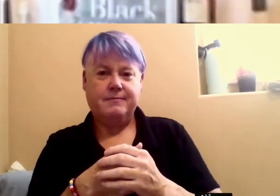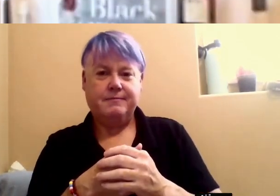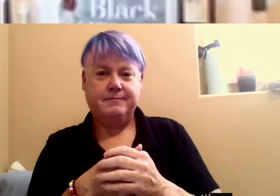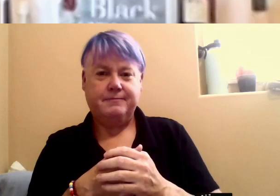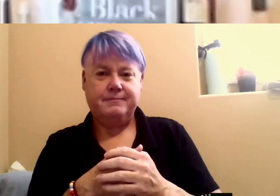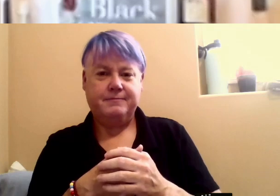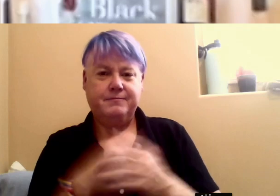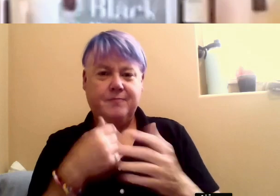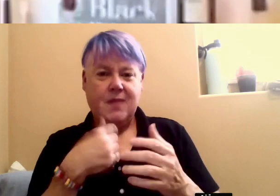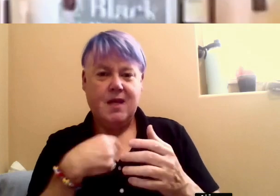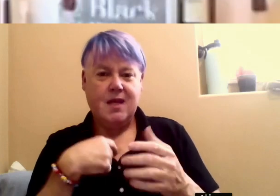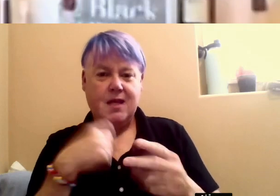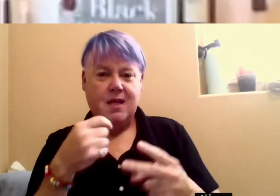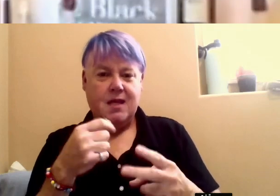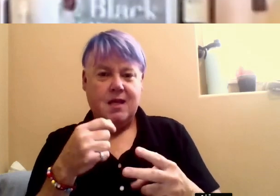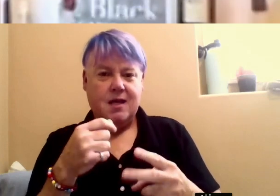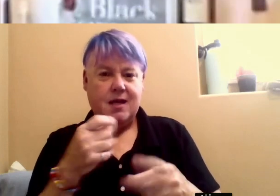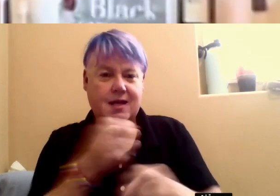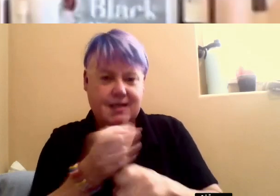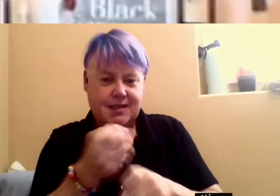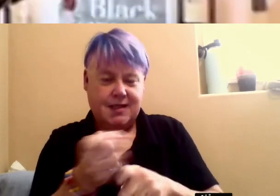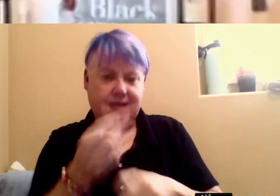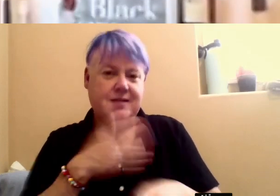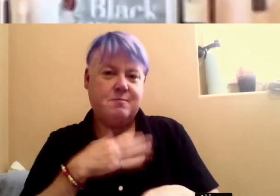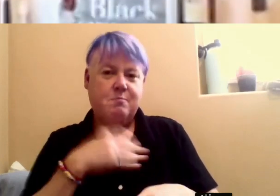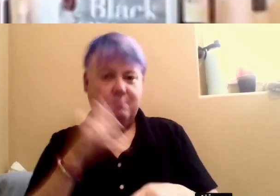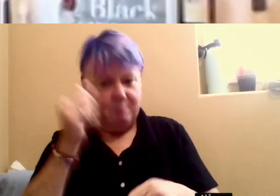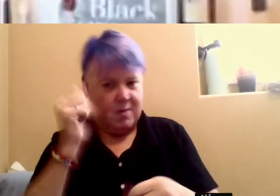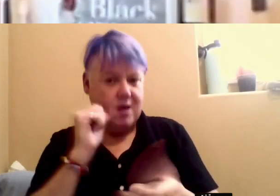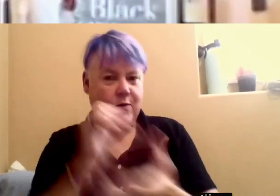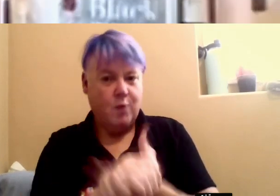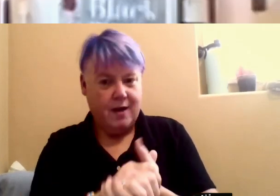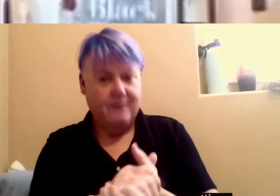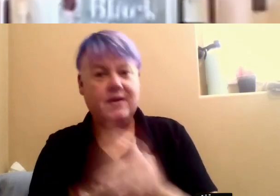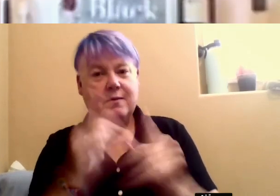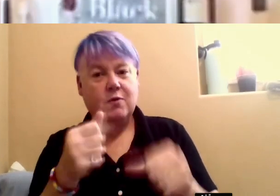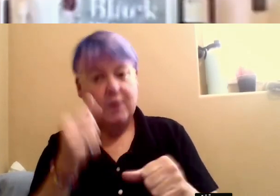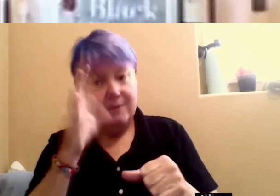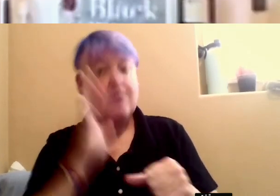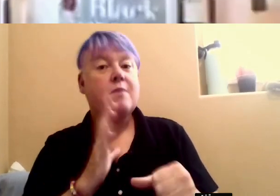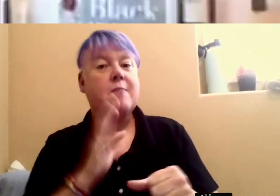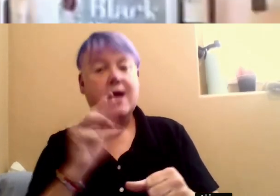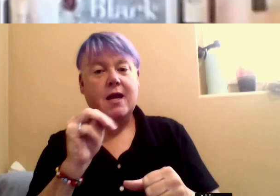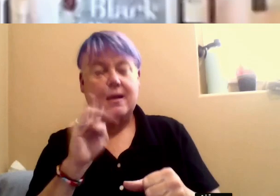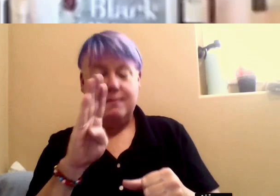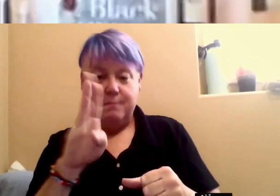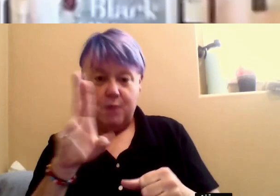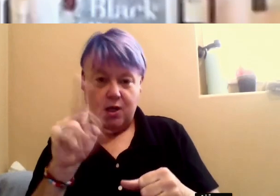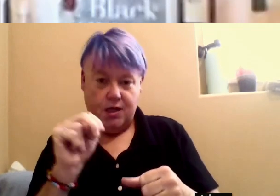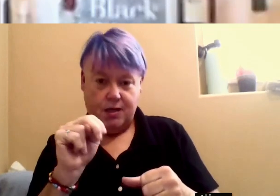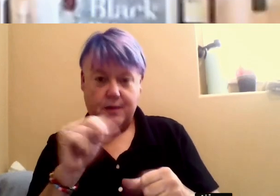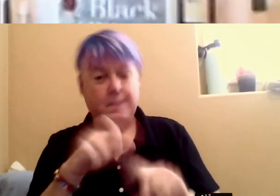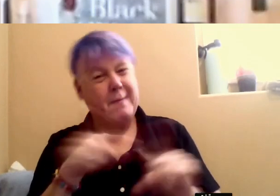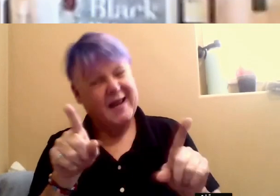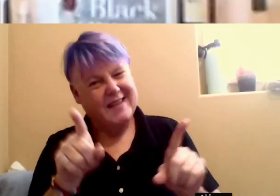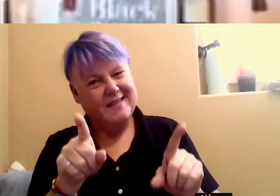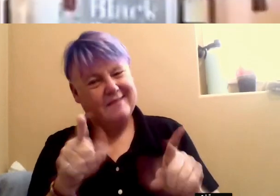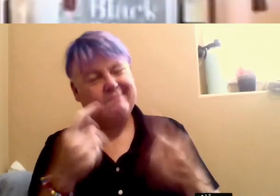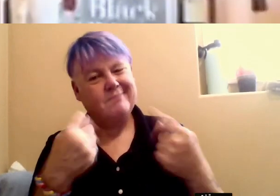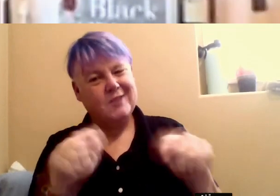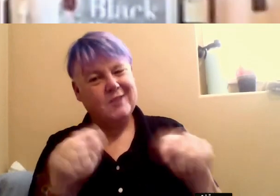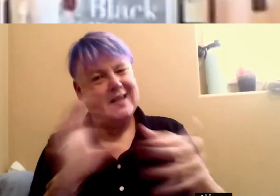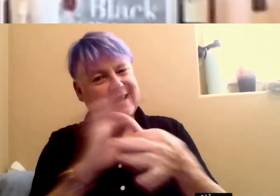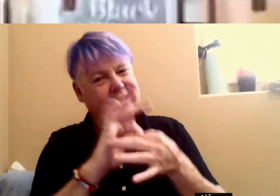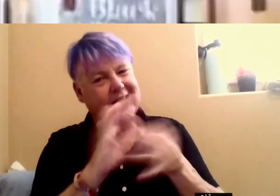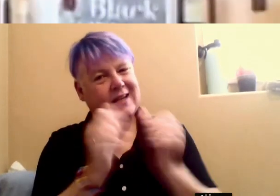I tease my wife, Jill, who's Métis, that I'm aiming for a man bun. But really, I think I'm trying to connect with something